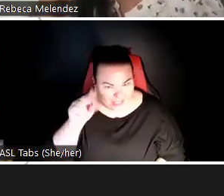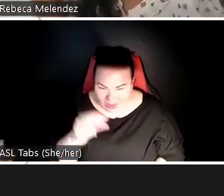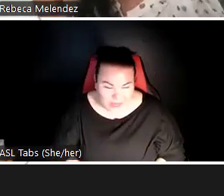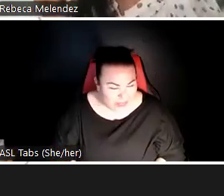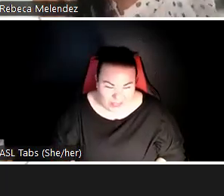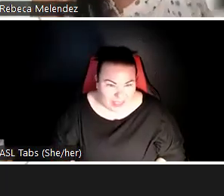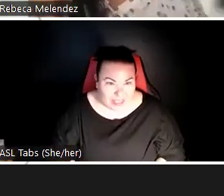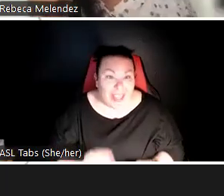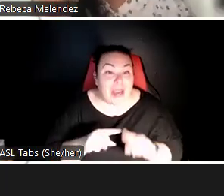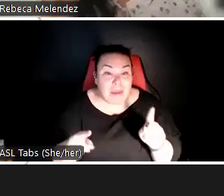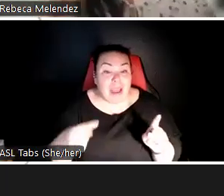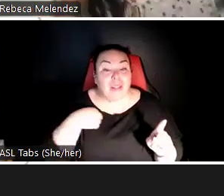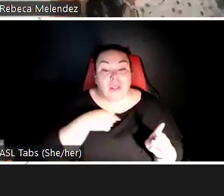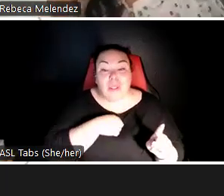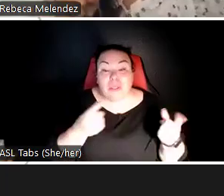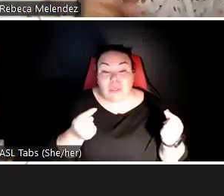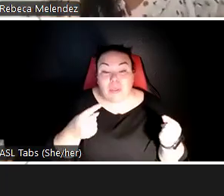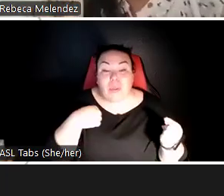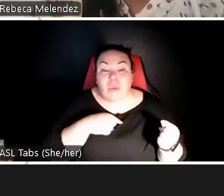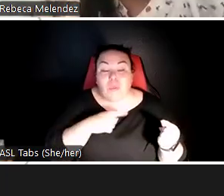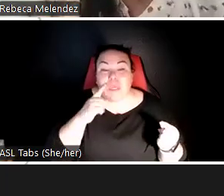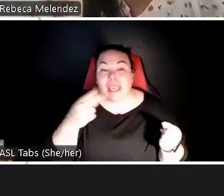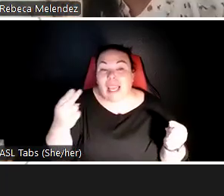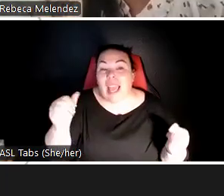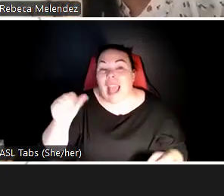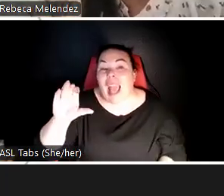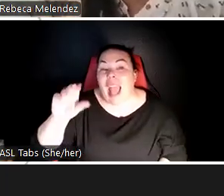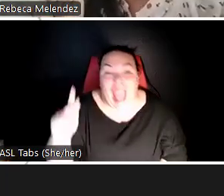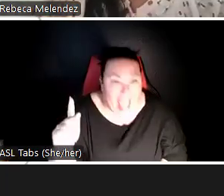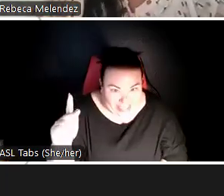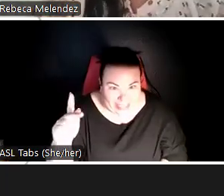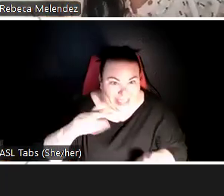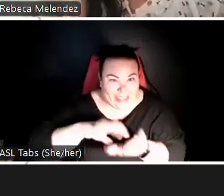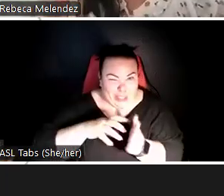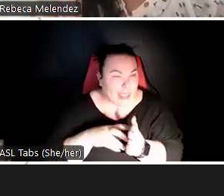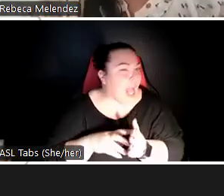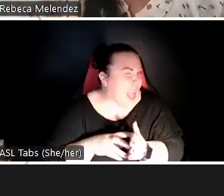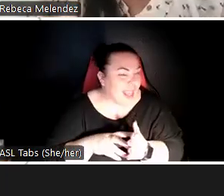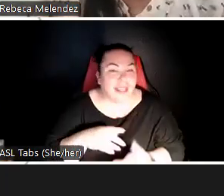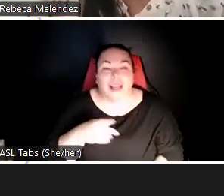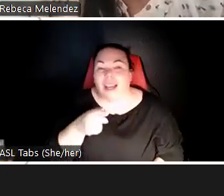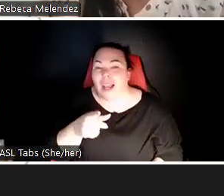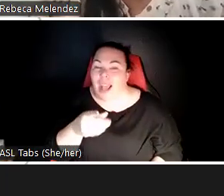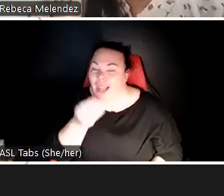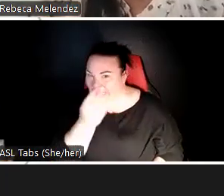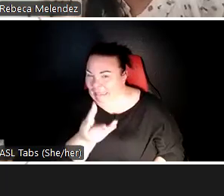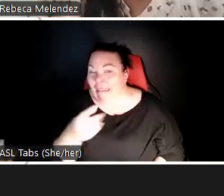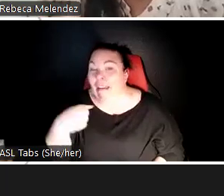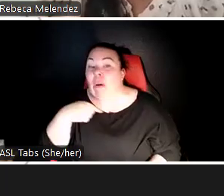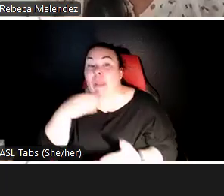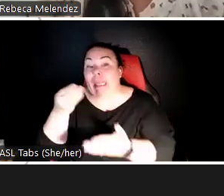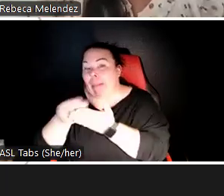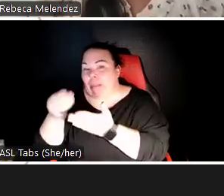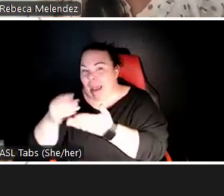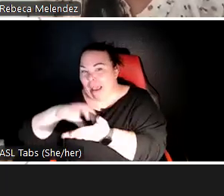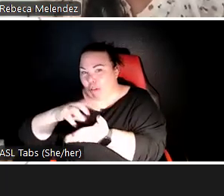is we hack cookies. So what we do is we buy cookies at Costco, and I'm going to tell you this real quick. We buy cookies at Costco